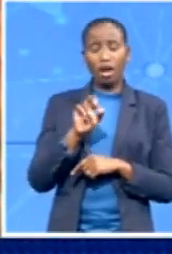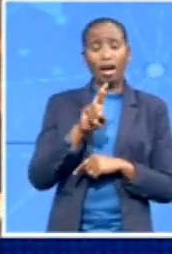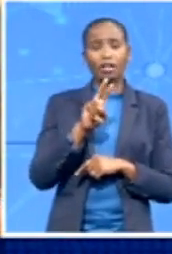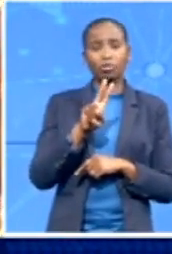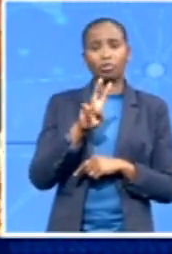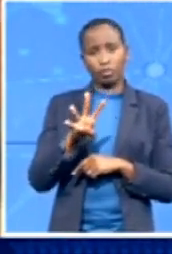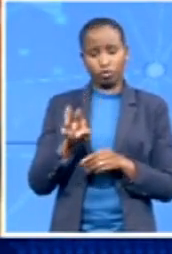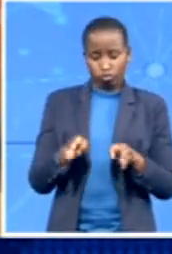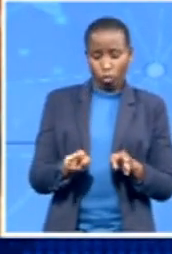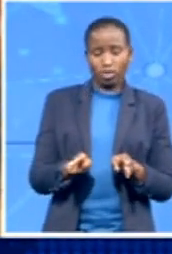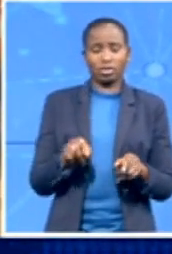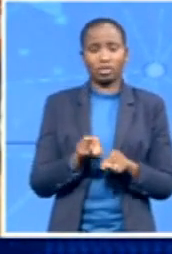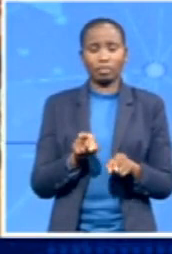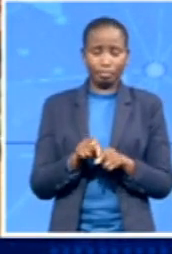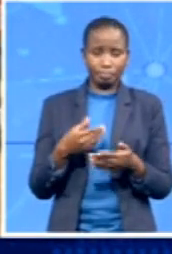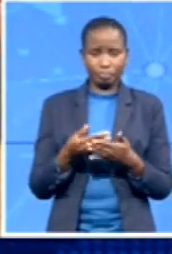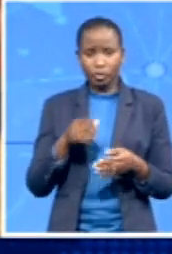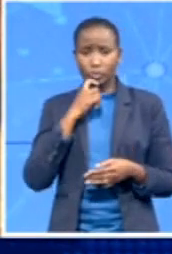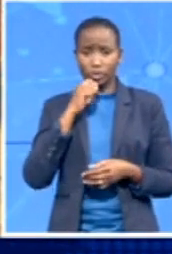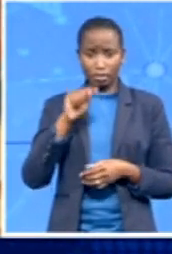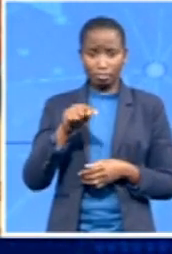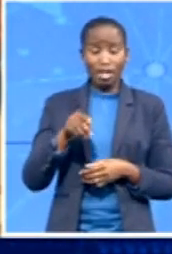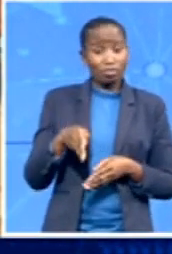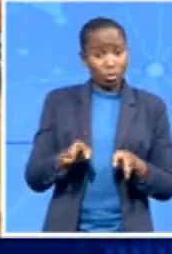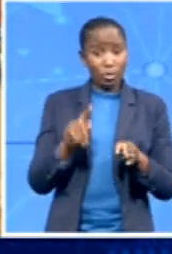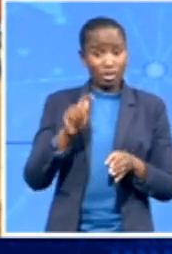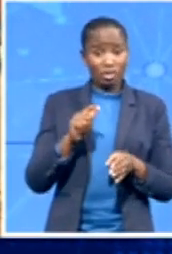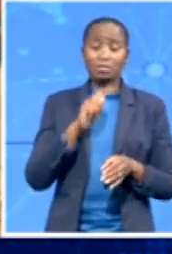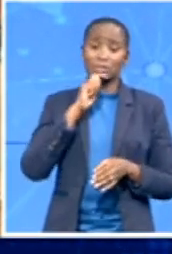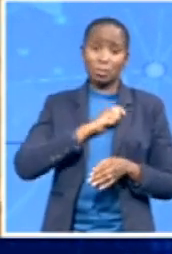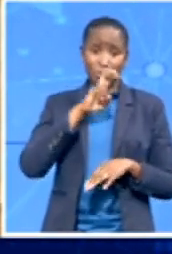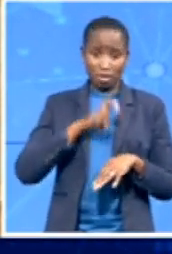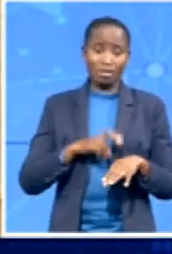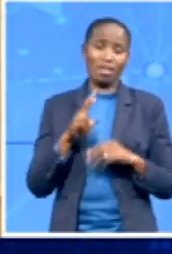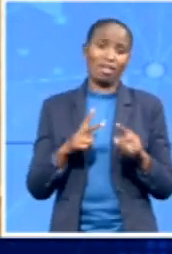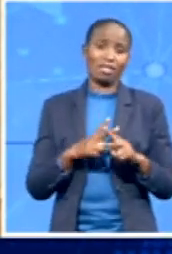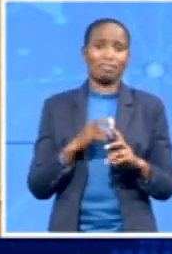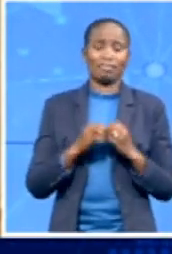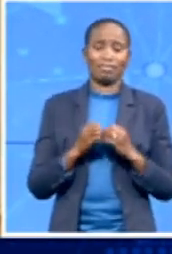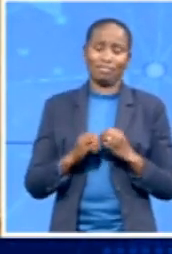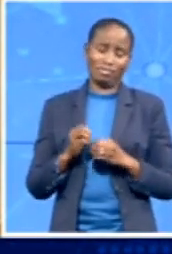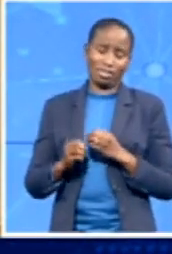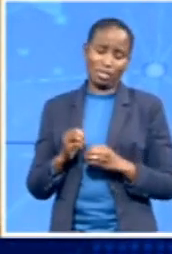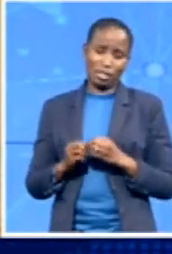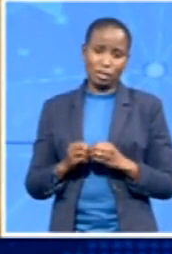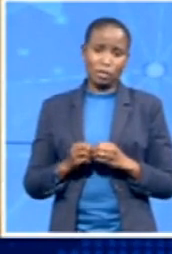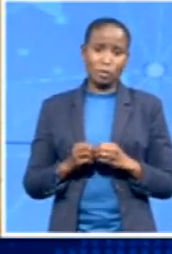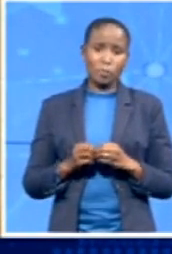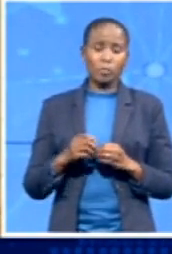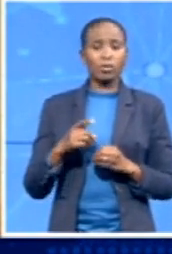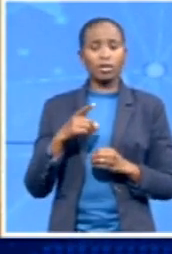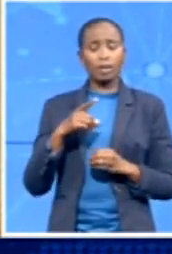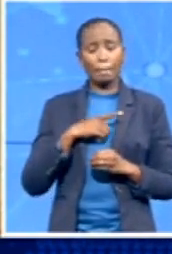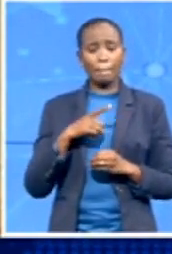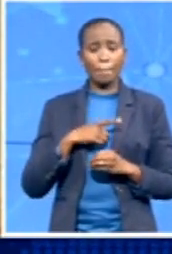road definitely needs some replenishing. It is in a very shabby state here. As I said, accidents